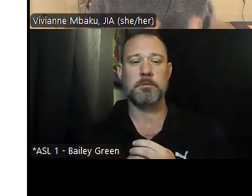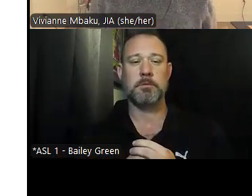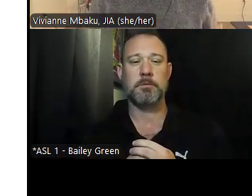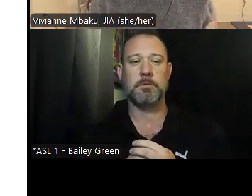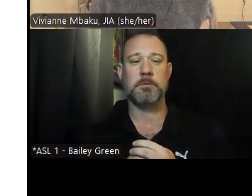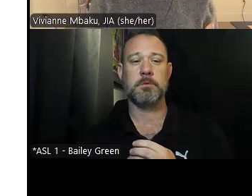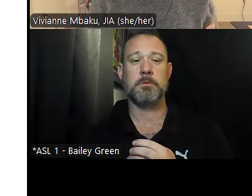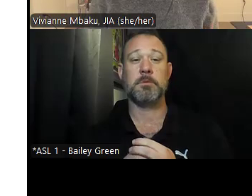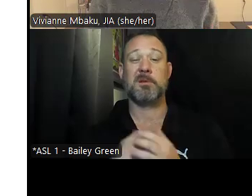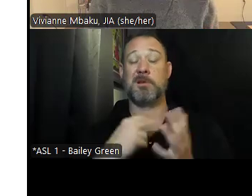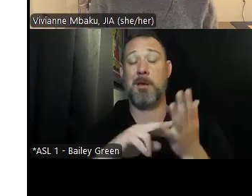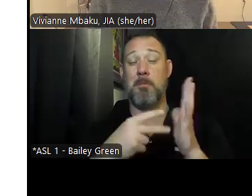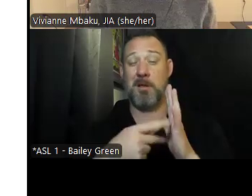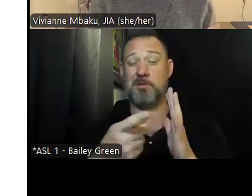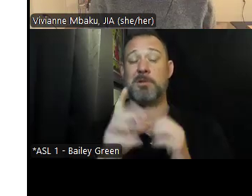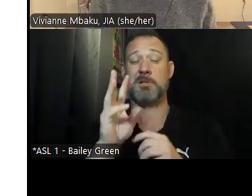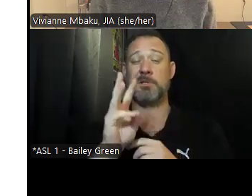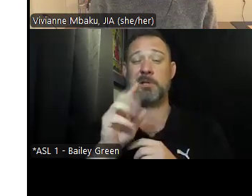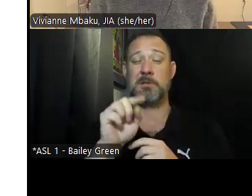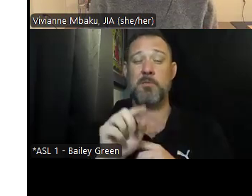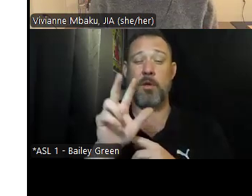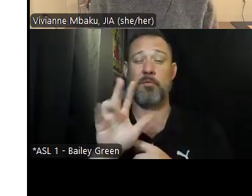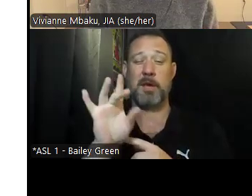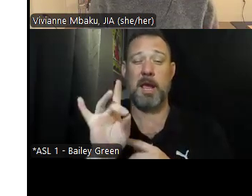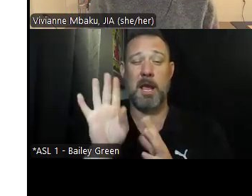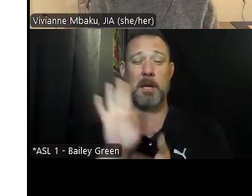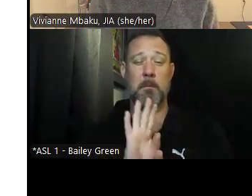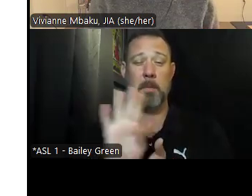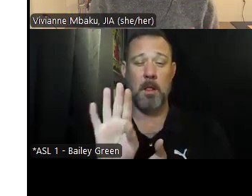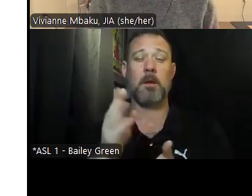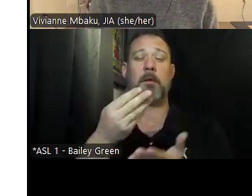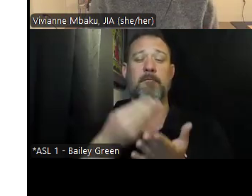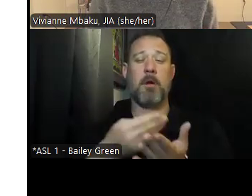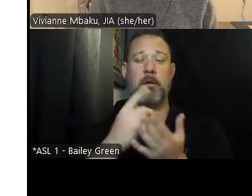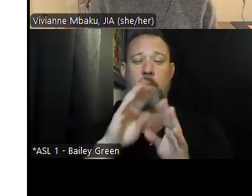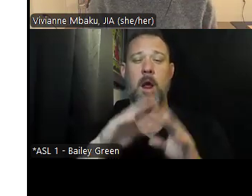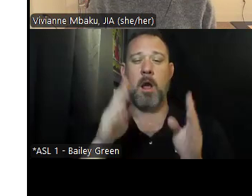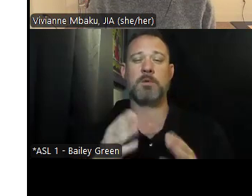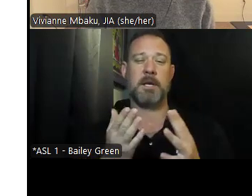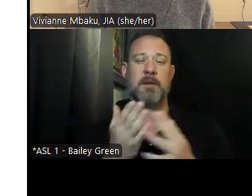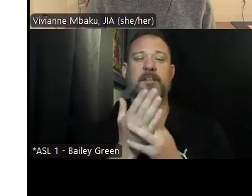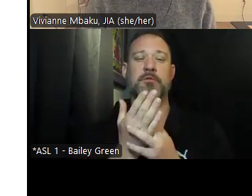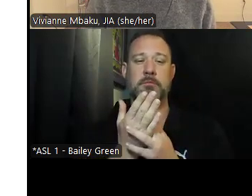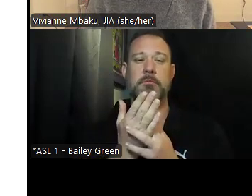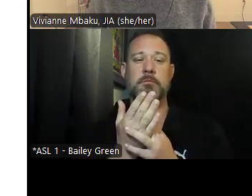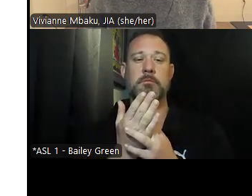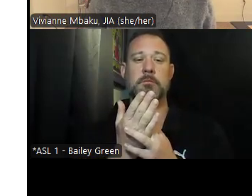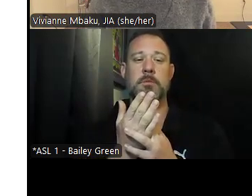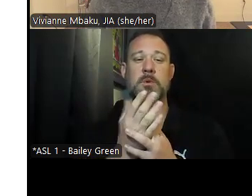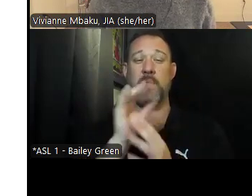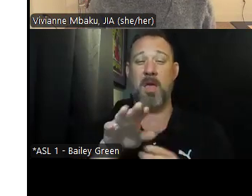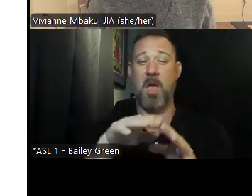And as I mentioned, there's the $6.38 billion in funding for housing interventions. So these